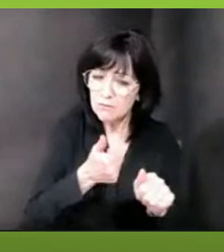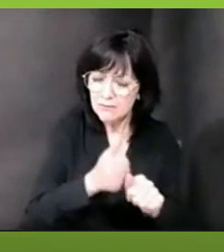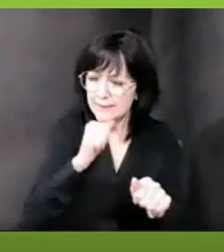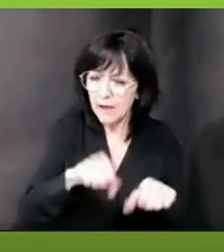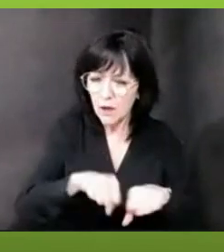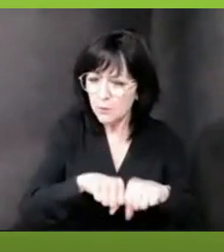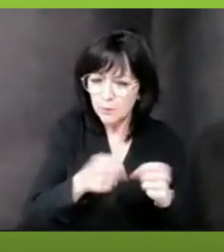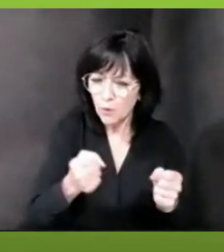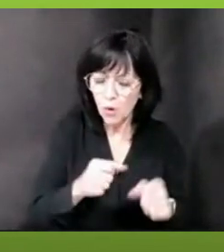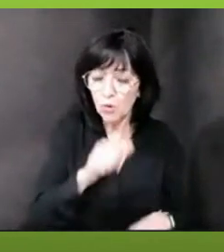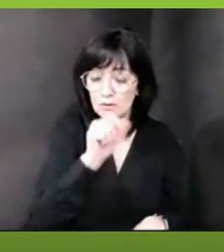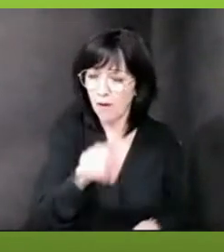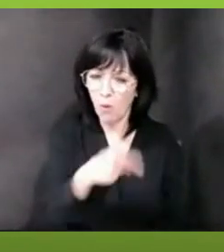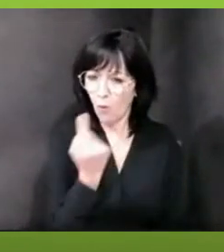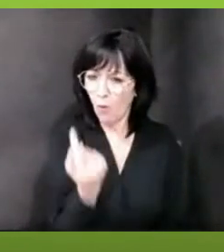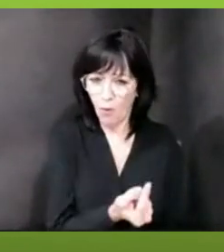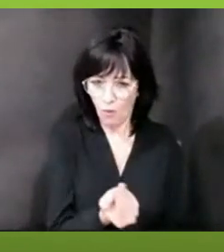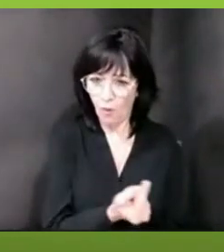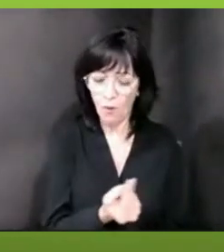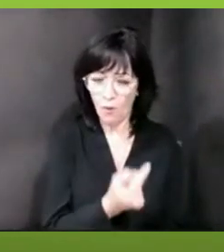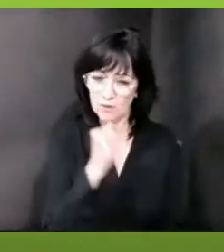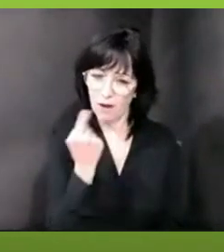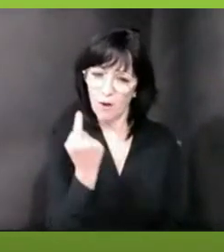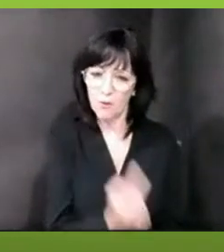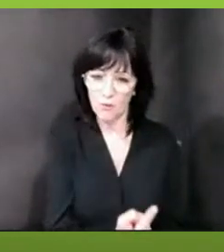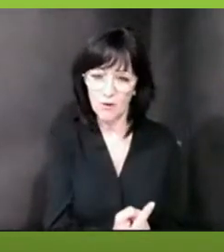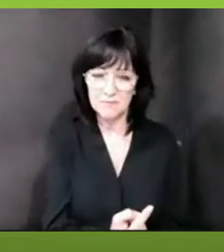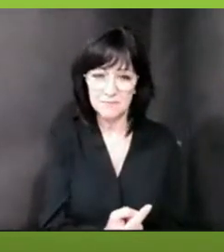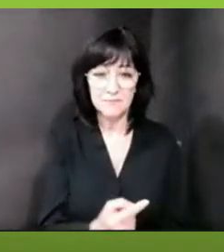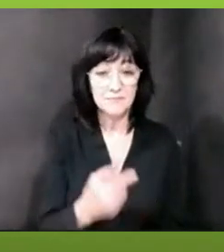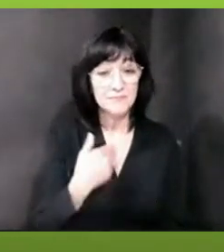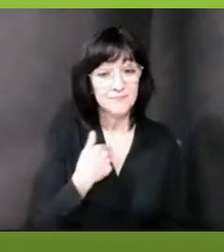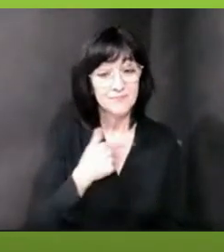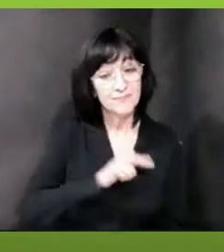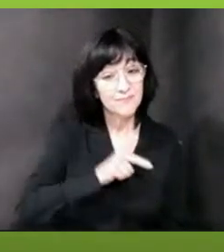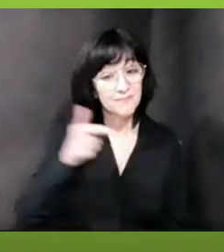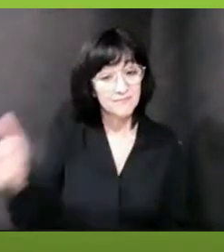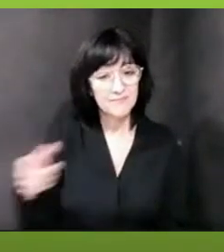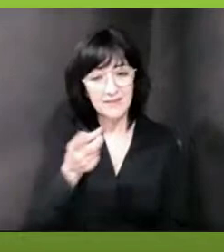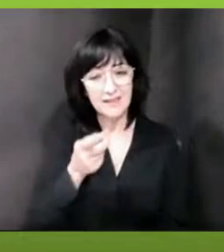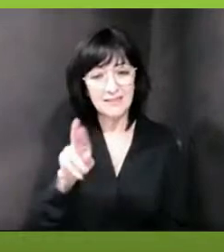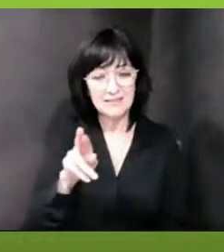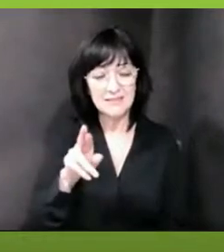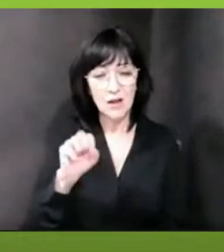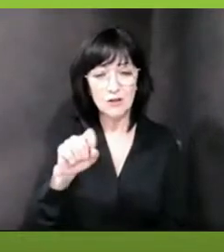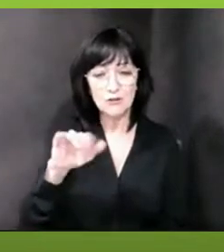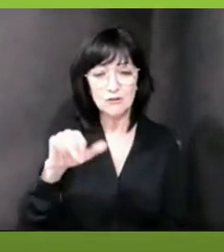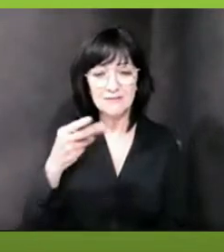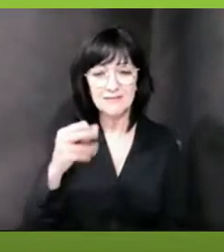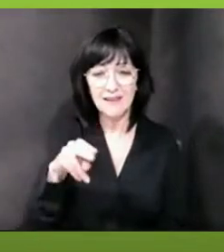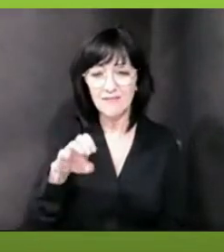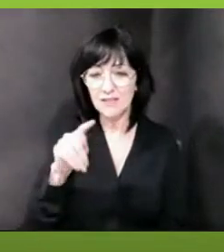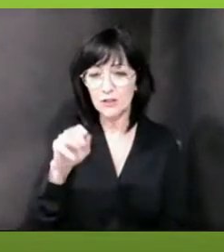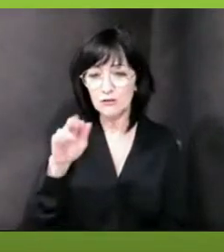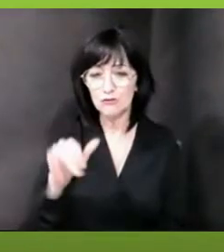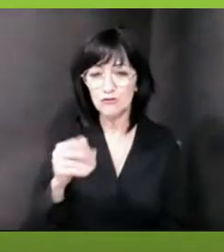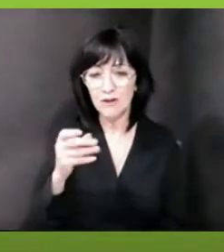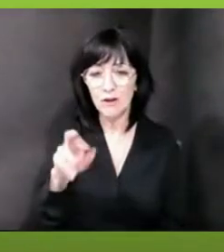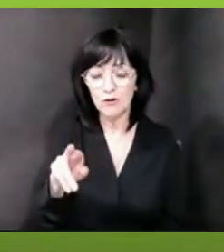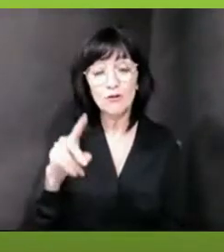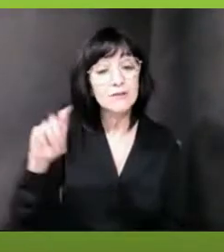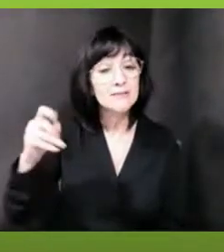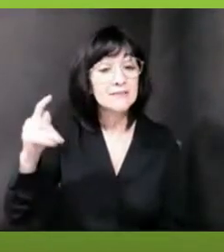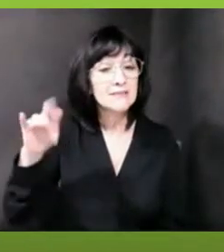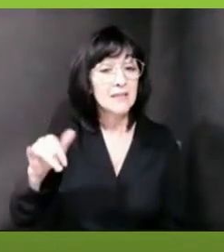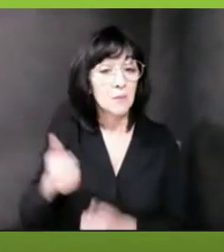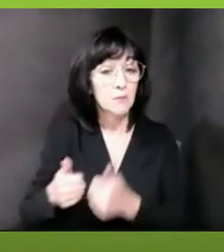to welcome our panel of experts, and I'll turn the microphone over to Dr. Stephanie Traynor, who is the Deputy Director of the